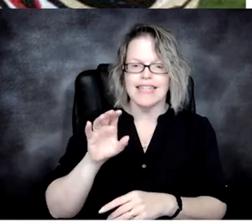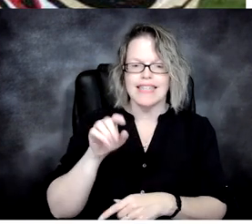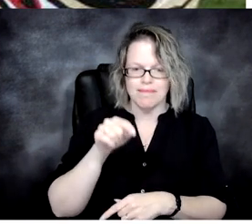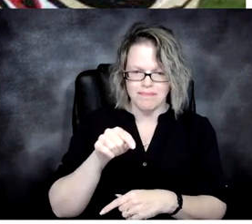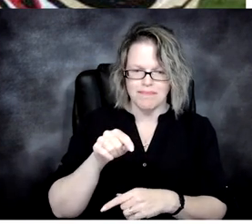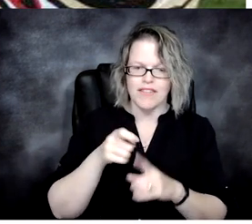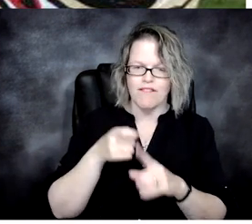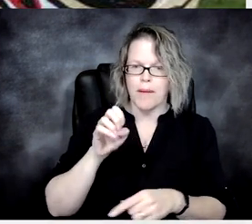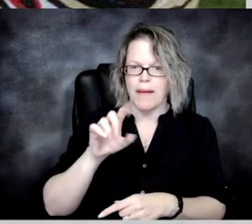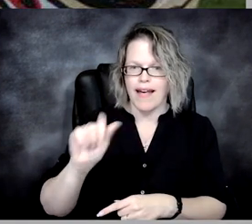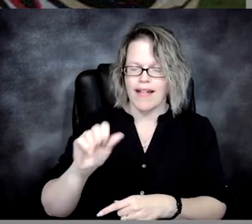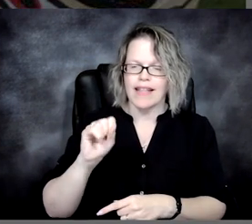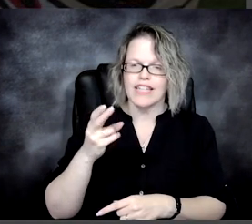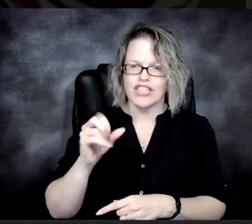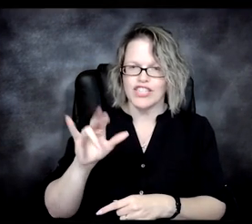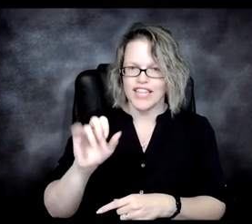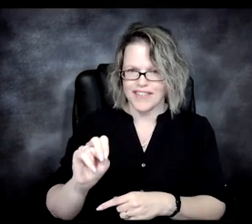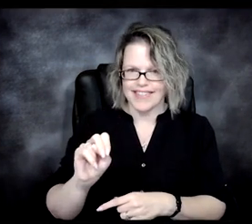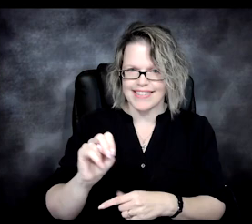ESD 113.